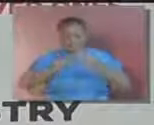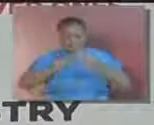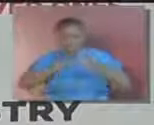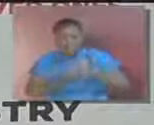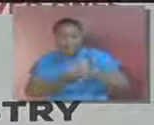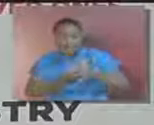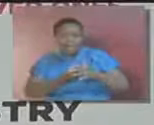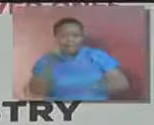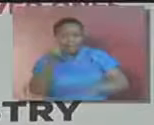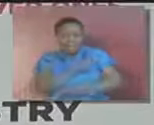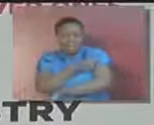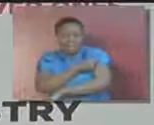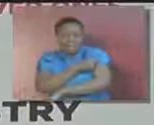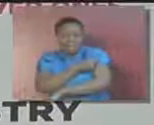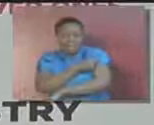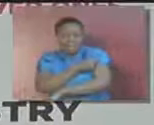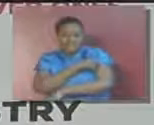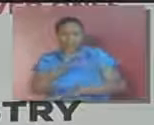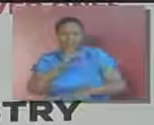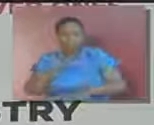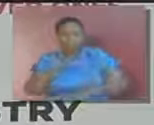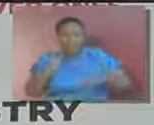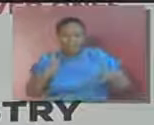is working on that,